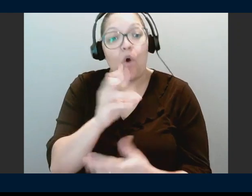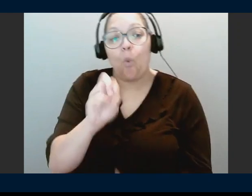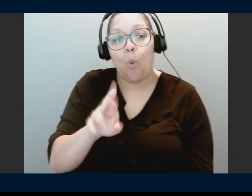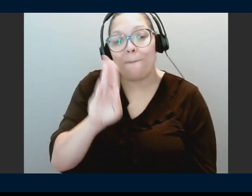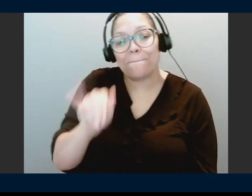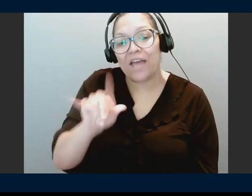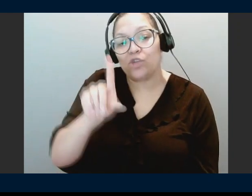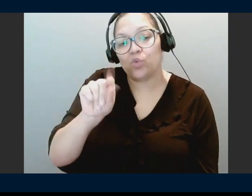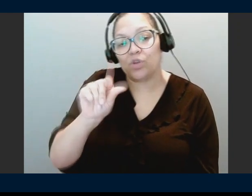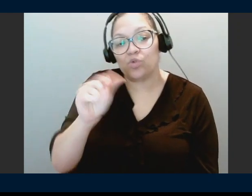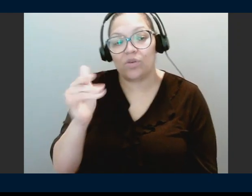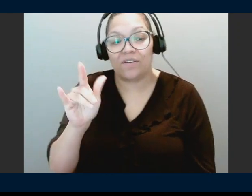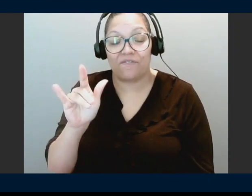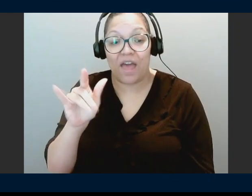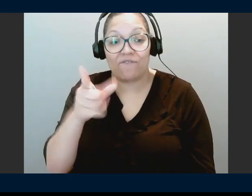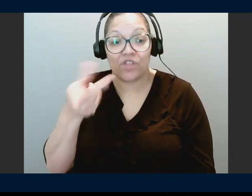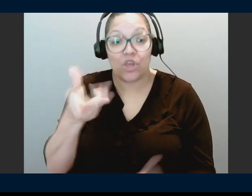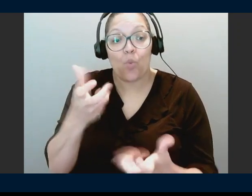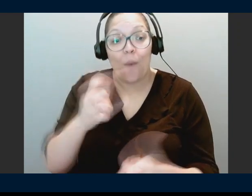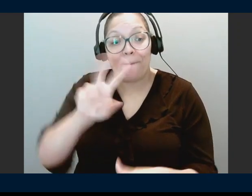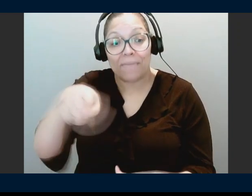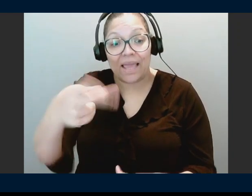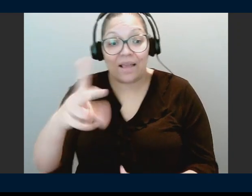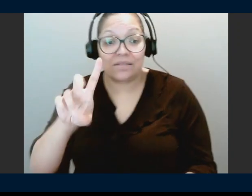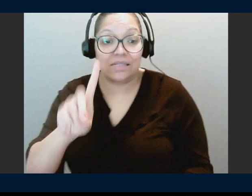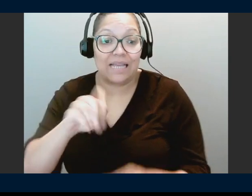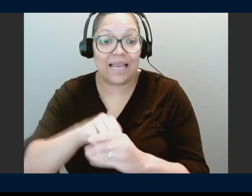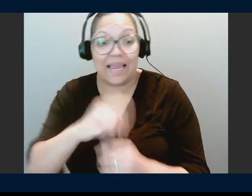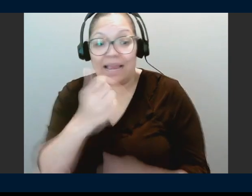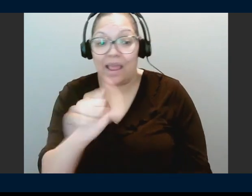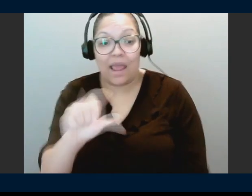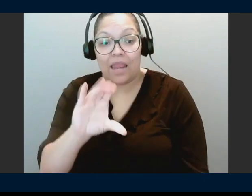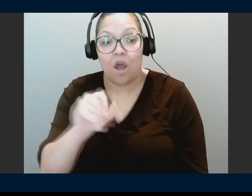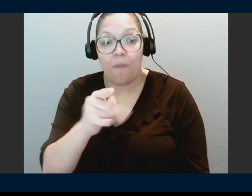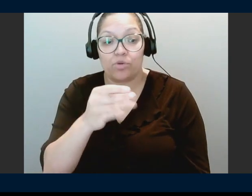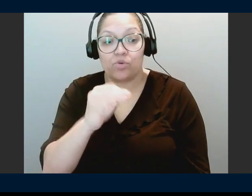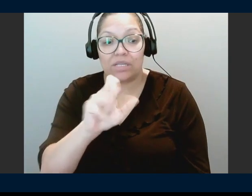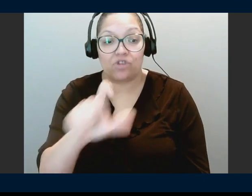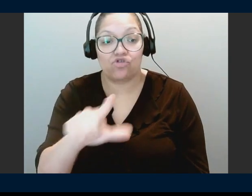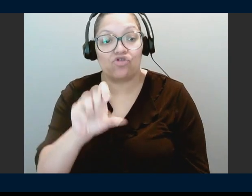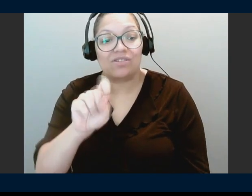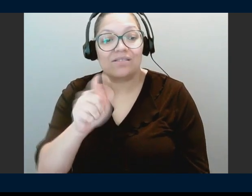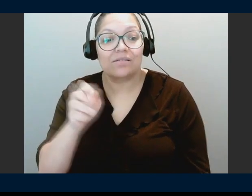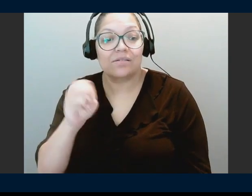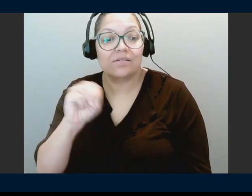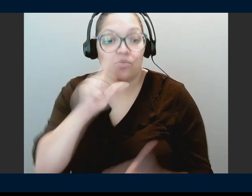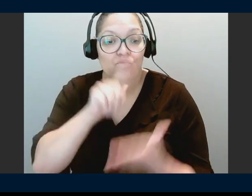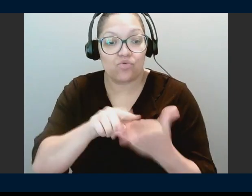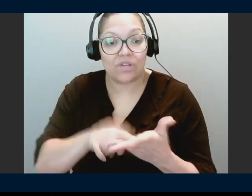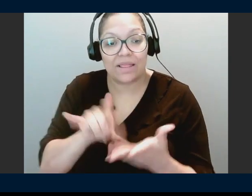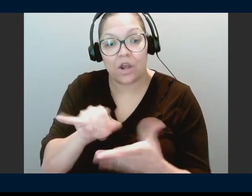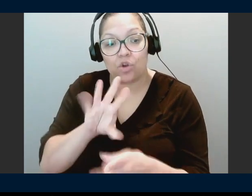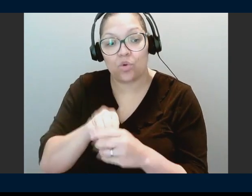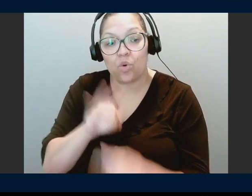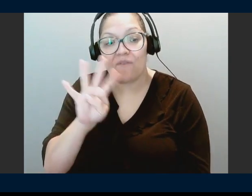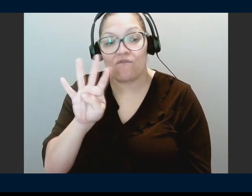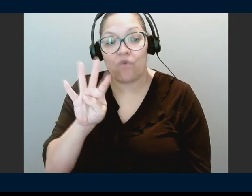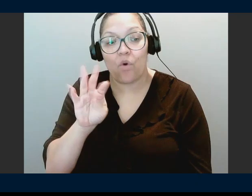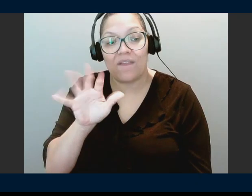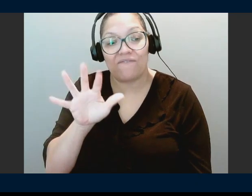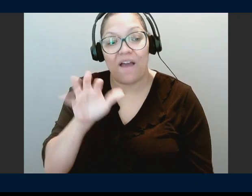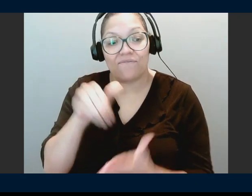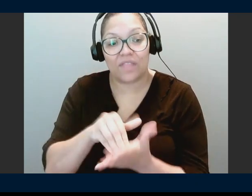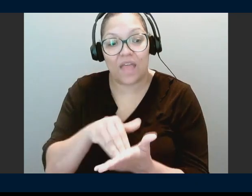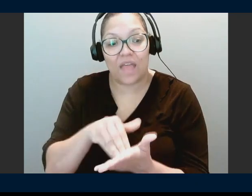who are looking to pursue a PhD in any type of computational STEM research field. This includes a $45,000 annual stipend, payment of